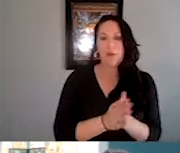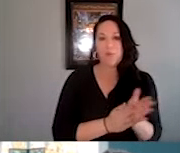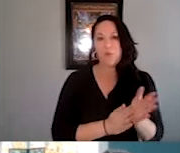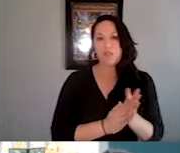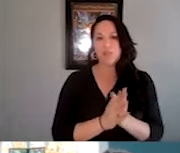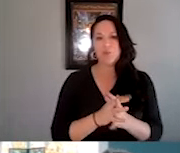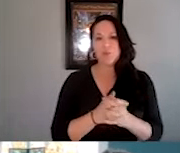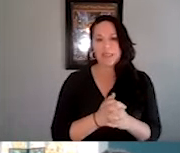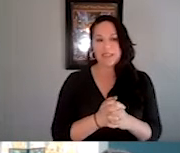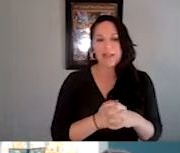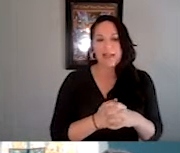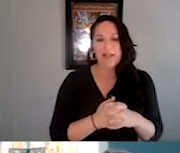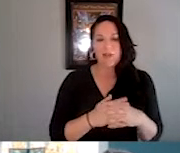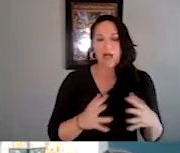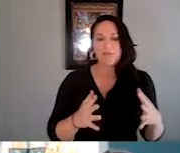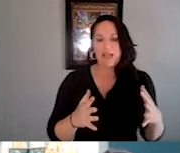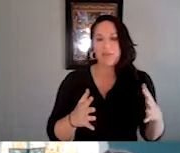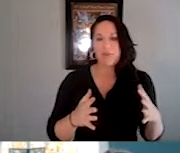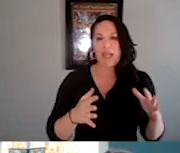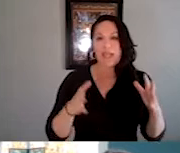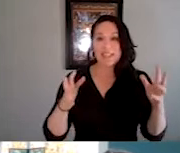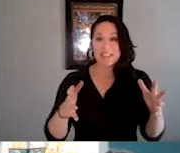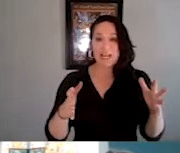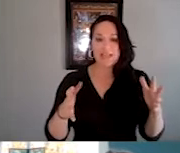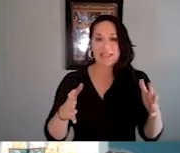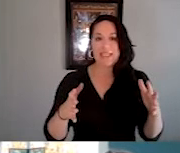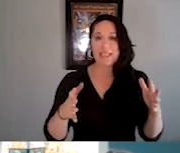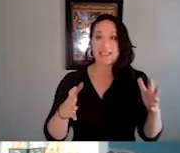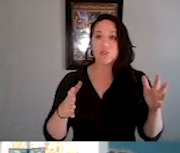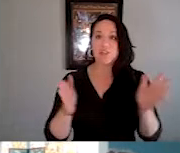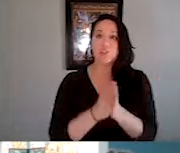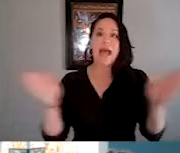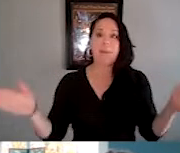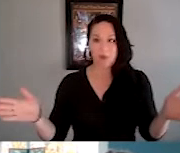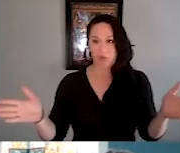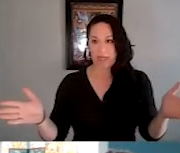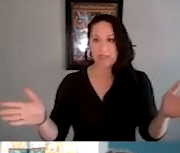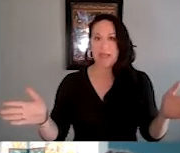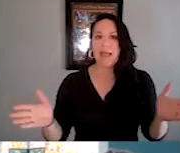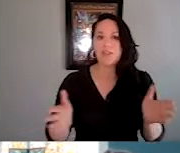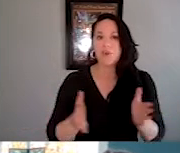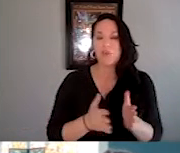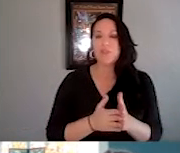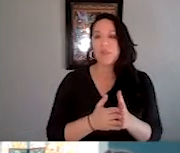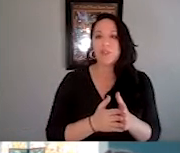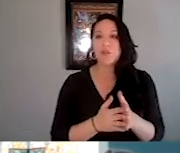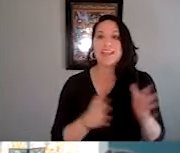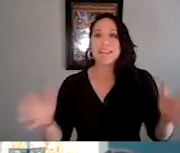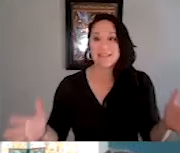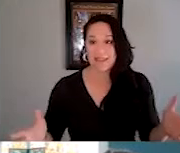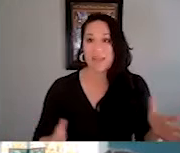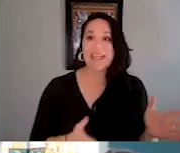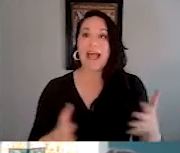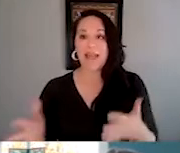and the opioid issues we've seen. And a lot of times we kind of get stuck in thinking that these trends just happen overnight. And so this really shows